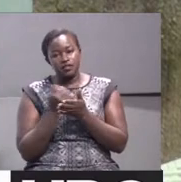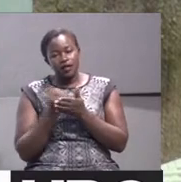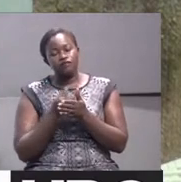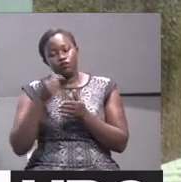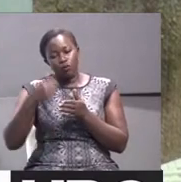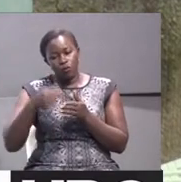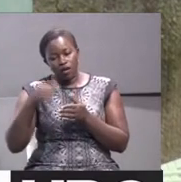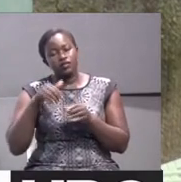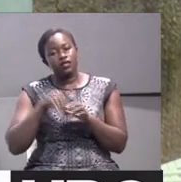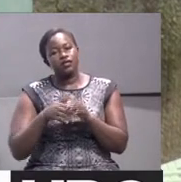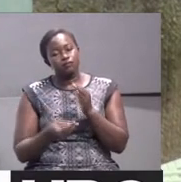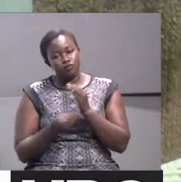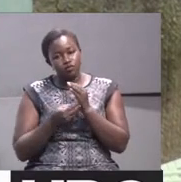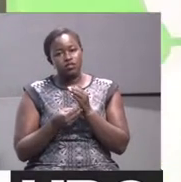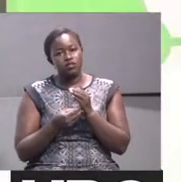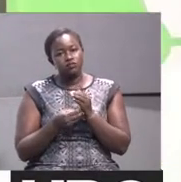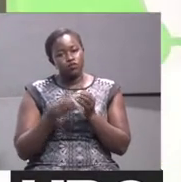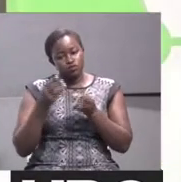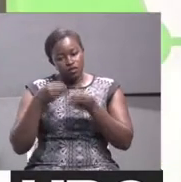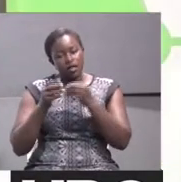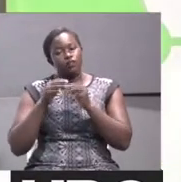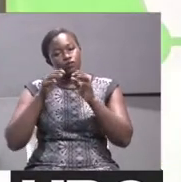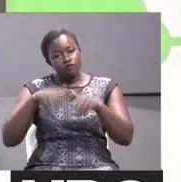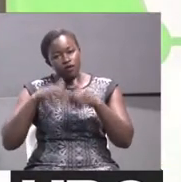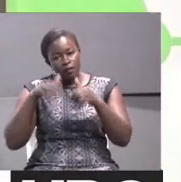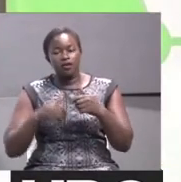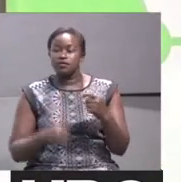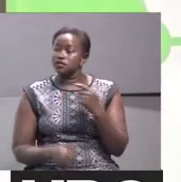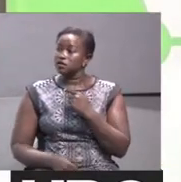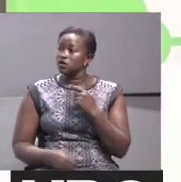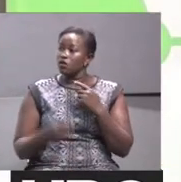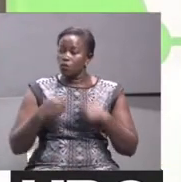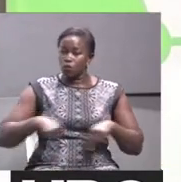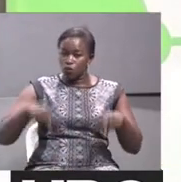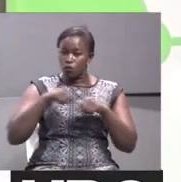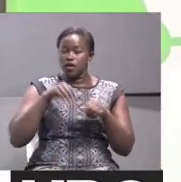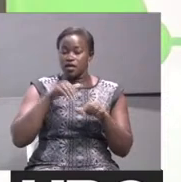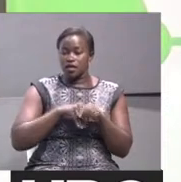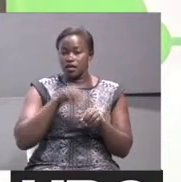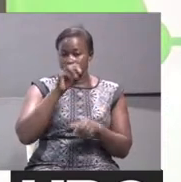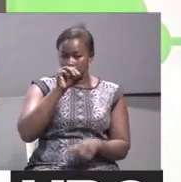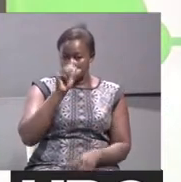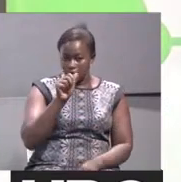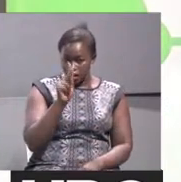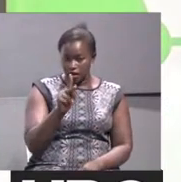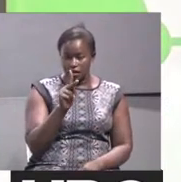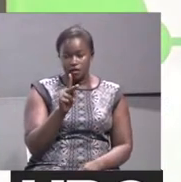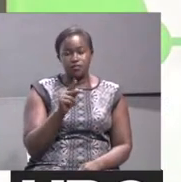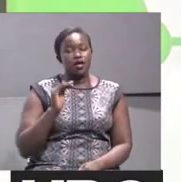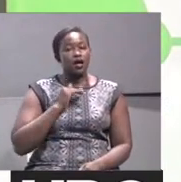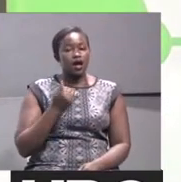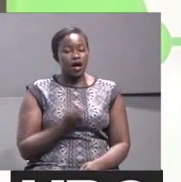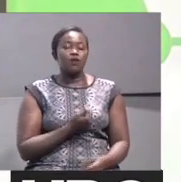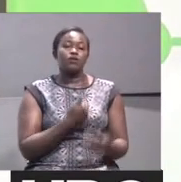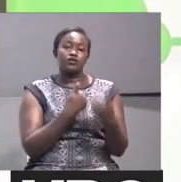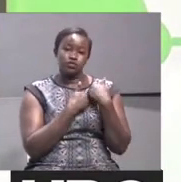inputs to the farmers. We Makerere, majorly our duty is to